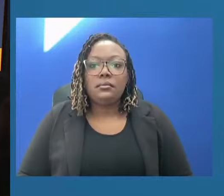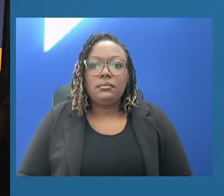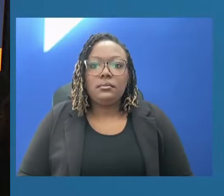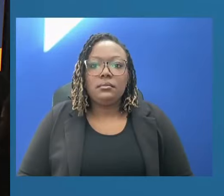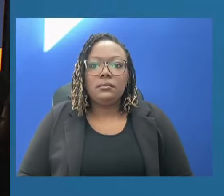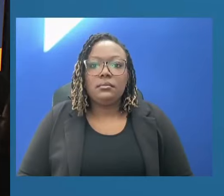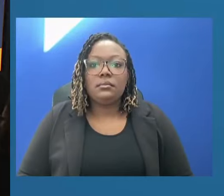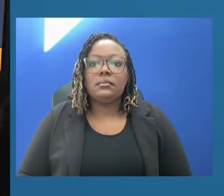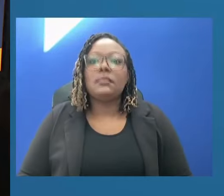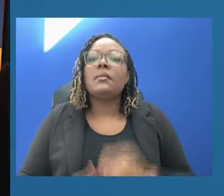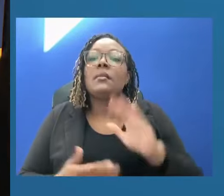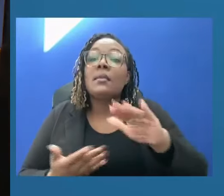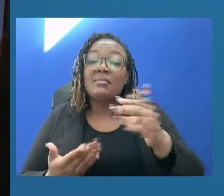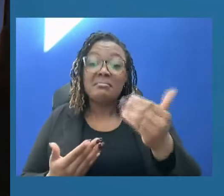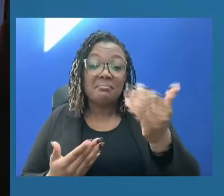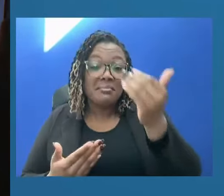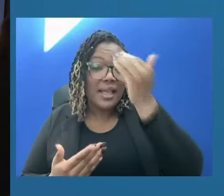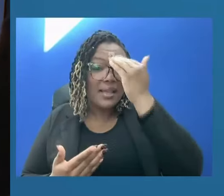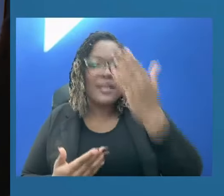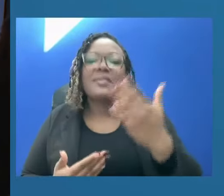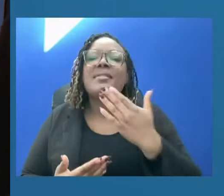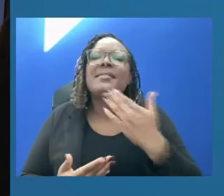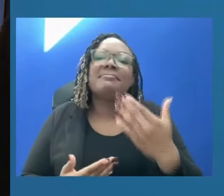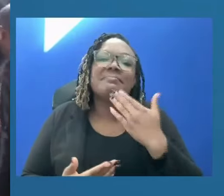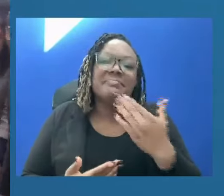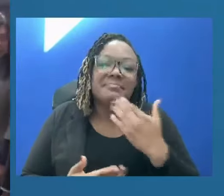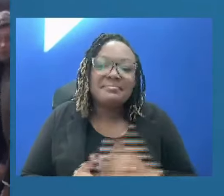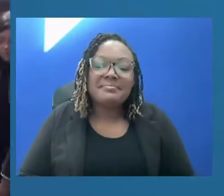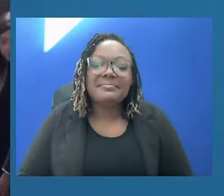And I know, thank you. Thank you